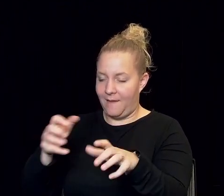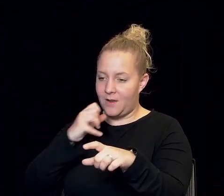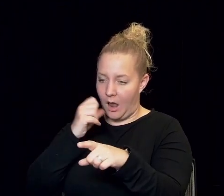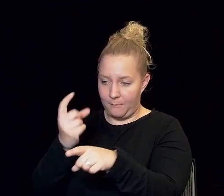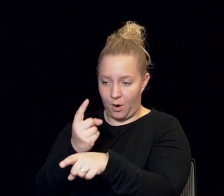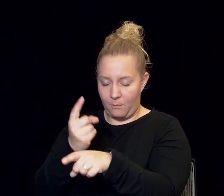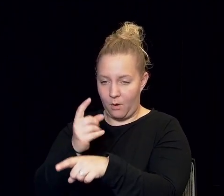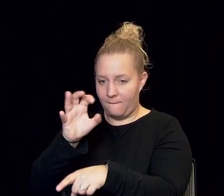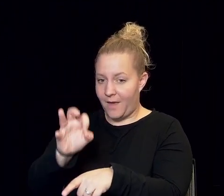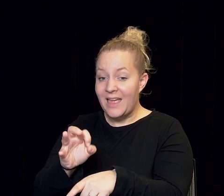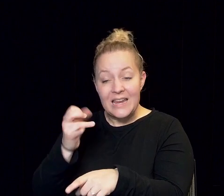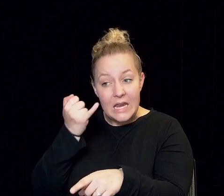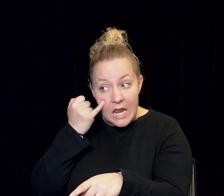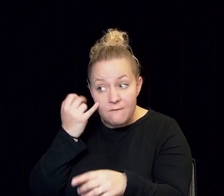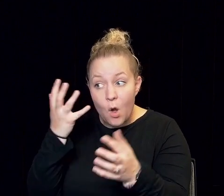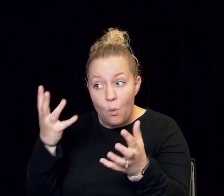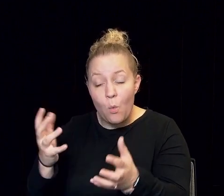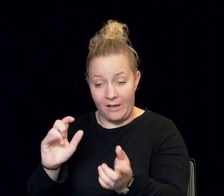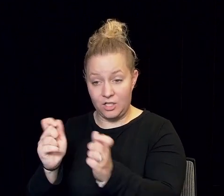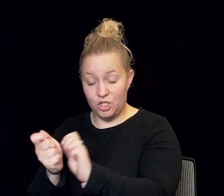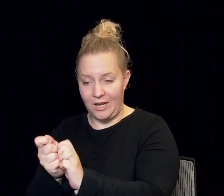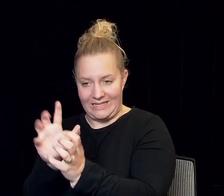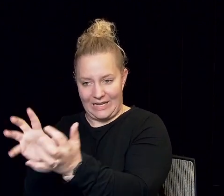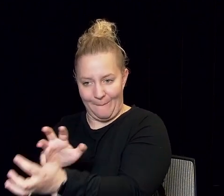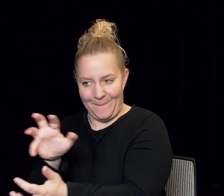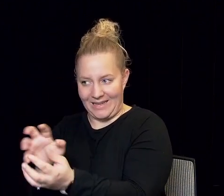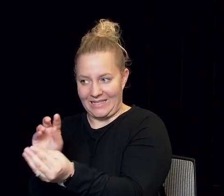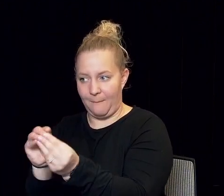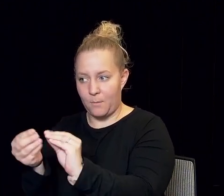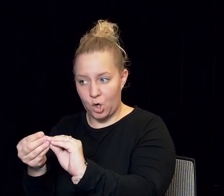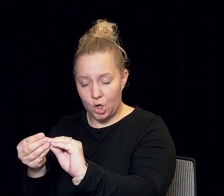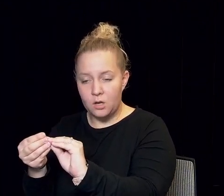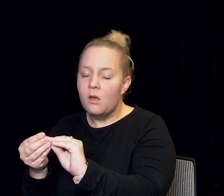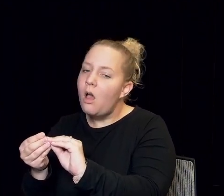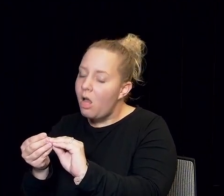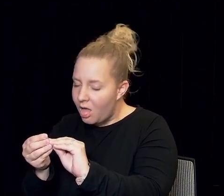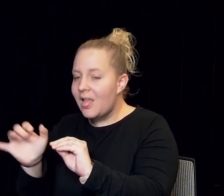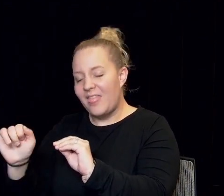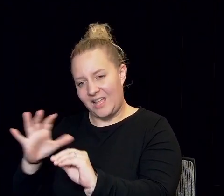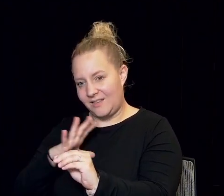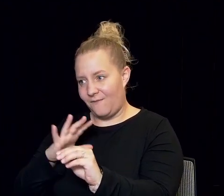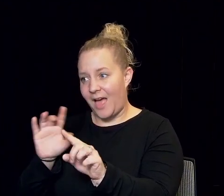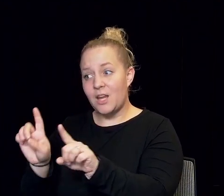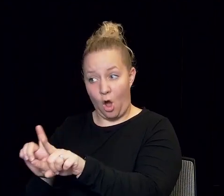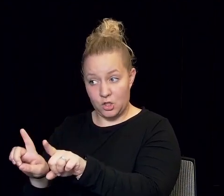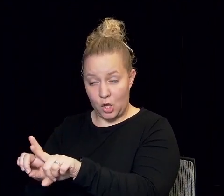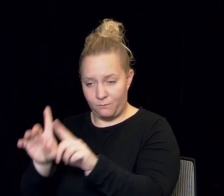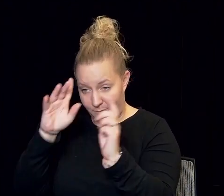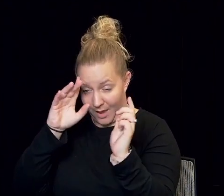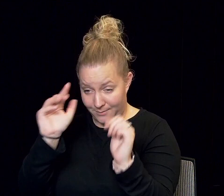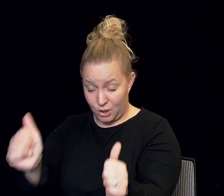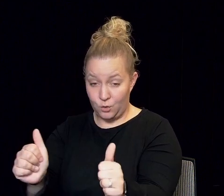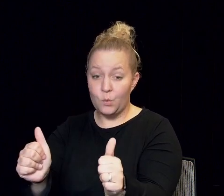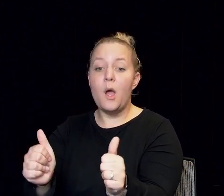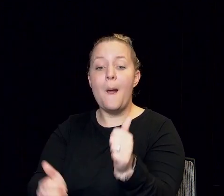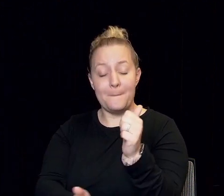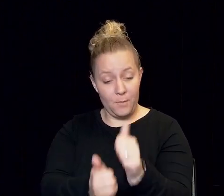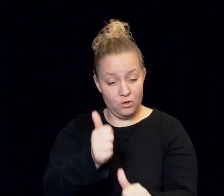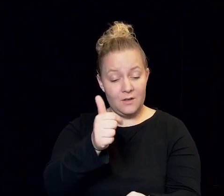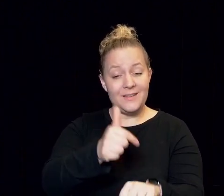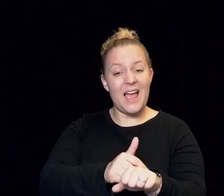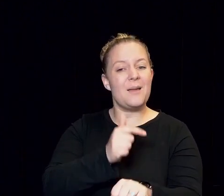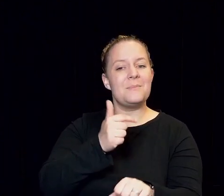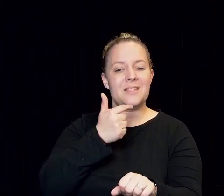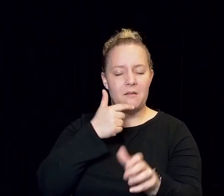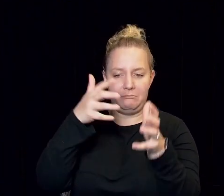7. But if you would like to turn it into a mixed number, that's fine as well. It's completely up to you. Most of the time, I just say,